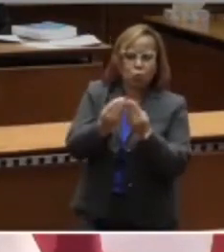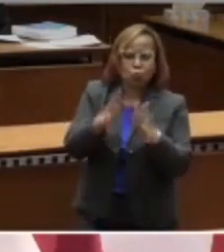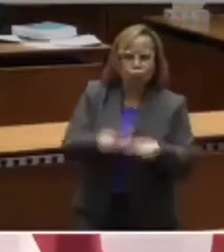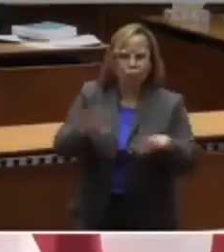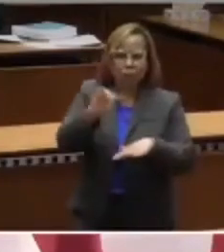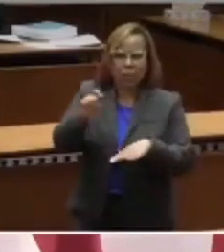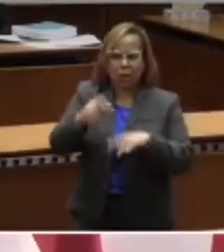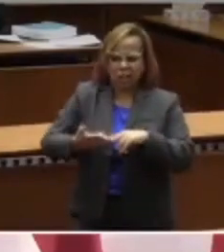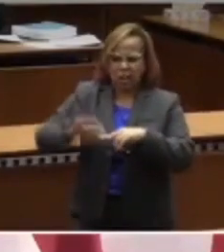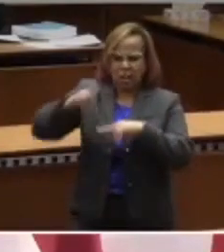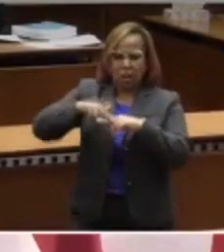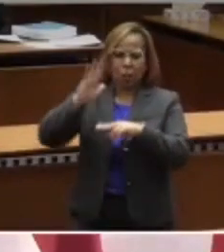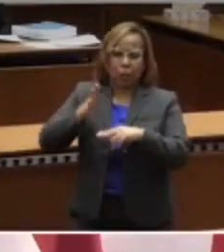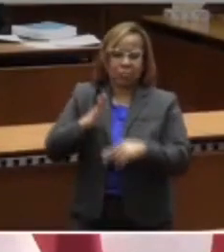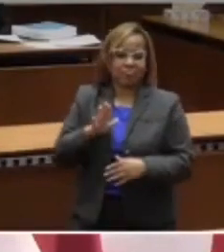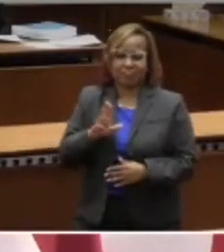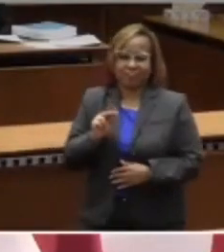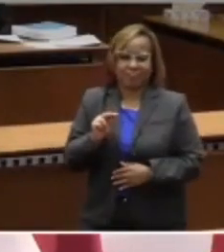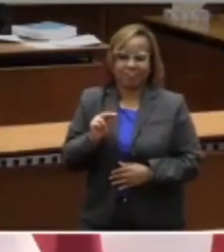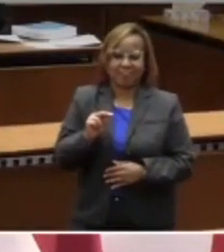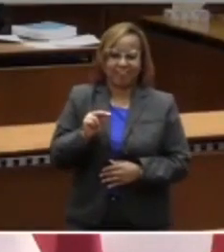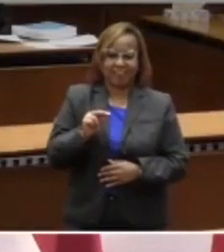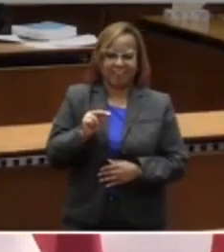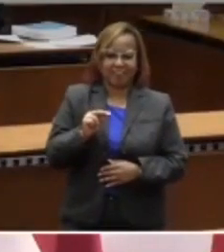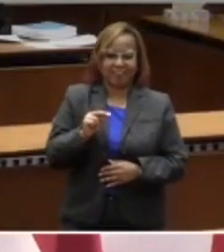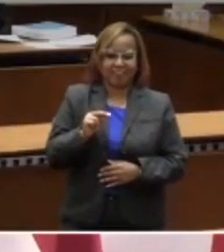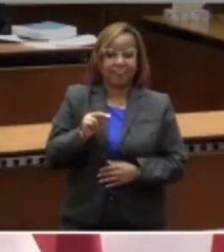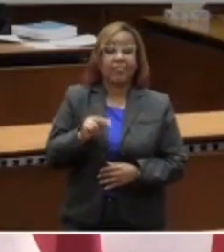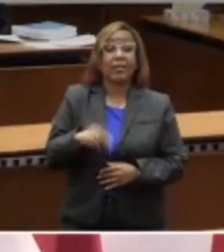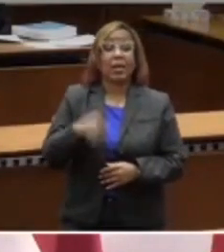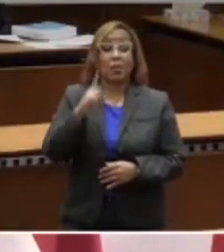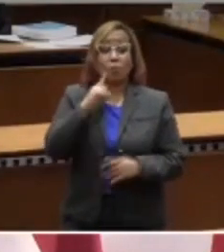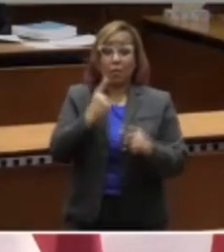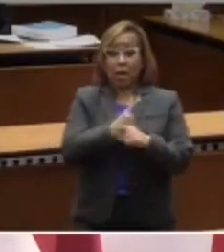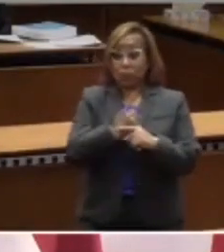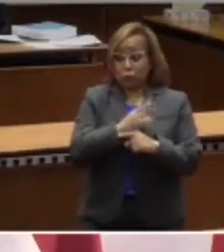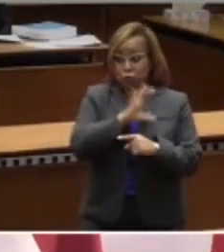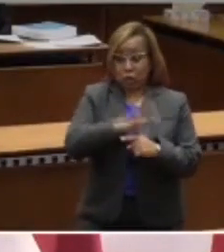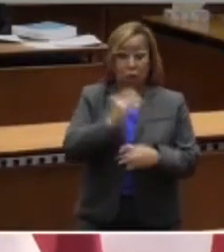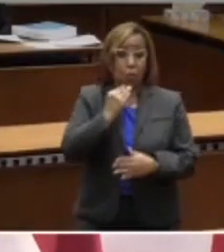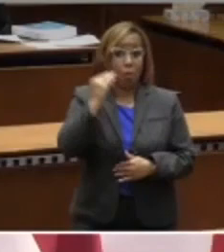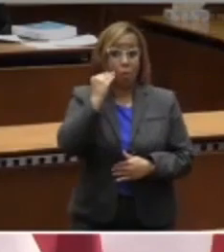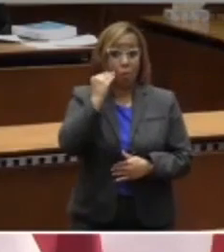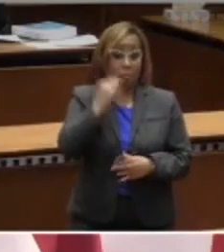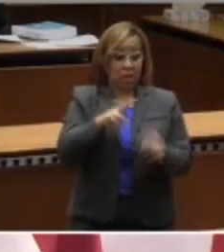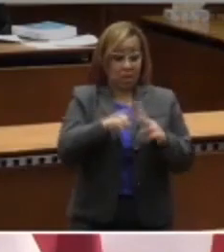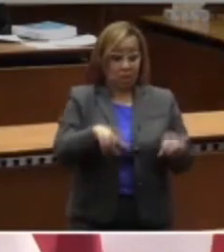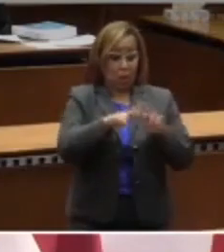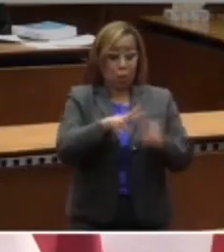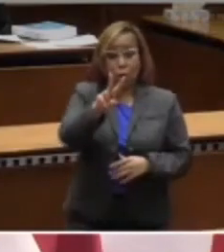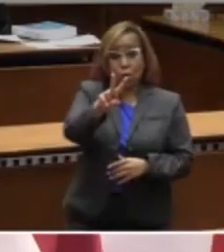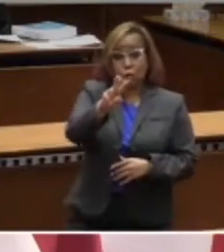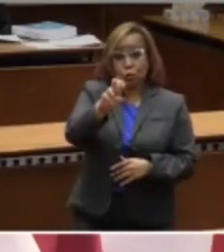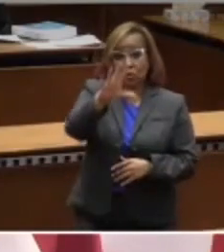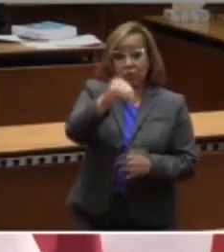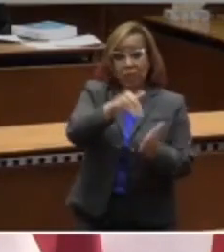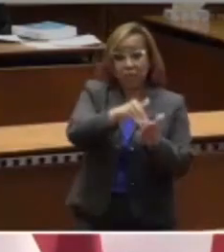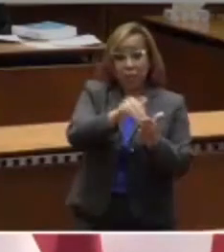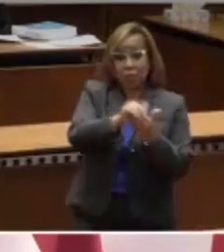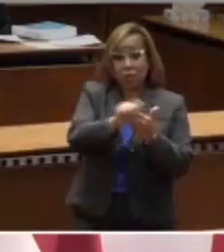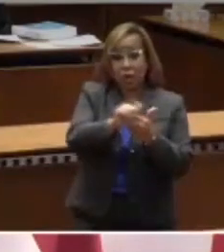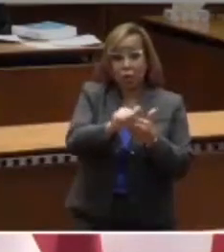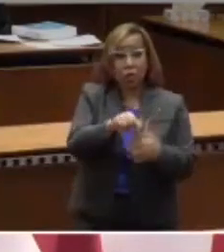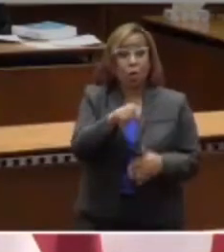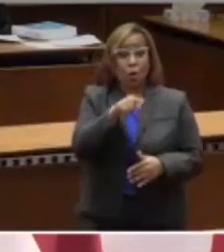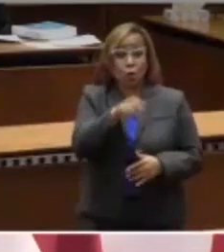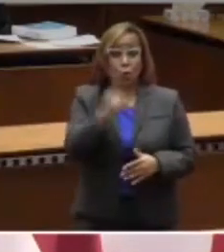tax dollars. Not so. And for the average Chicago home valued at $250,000,